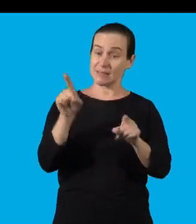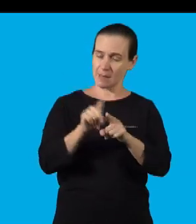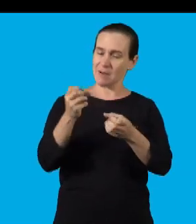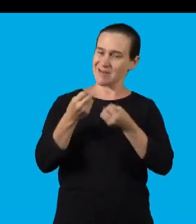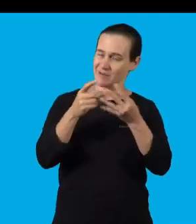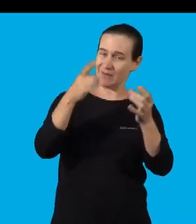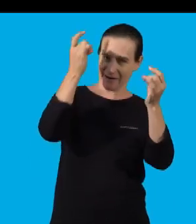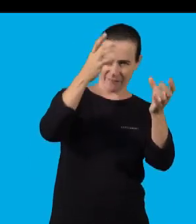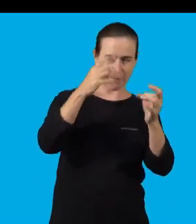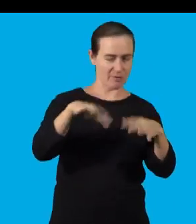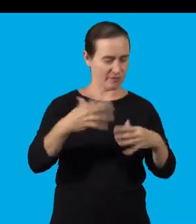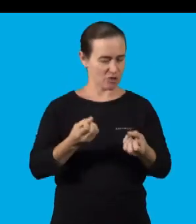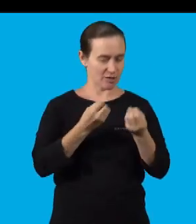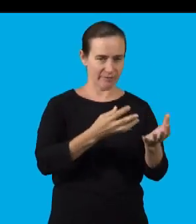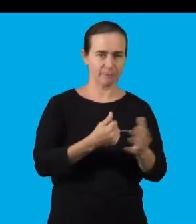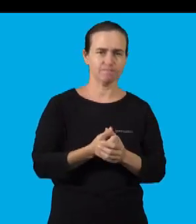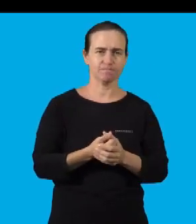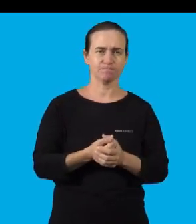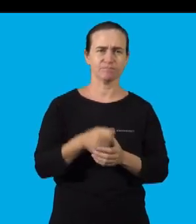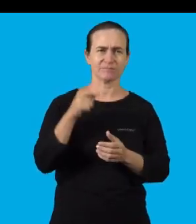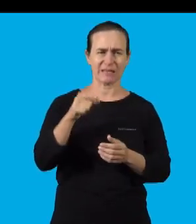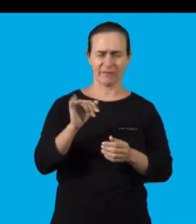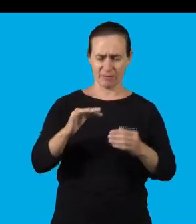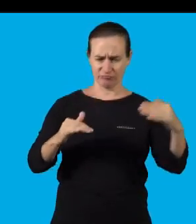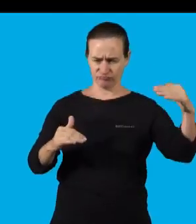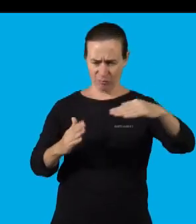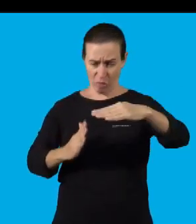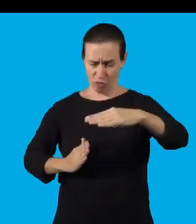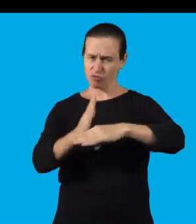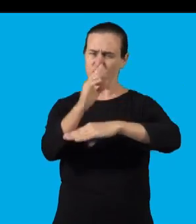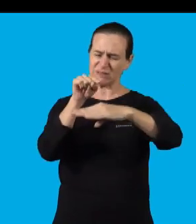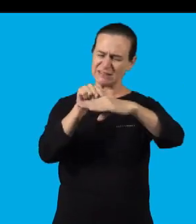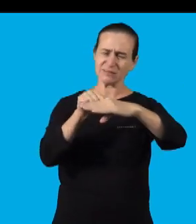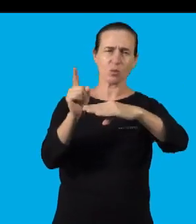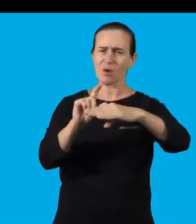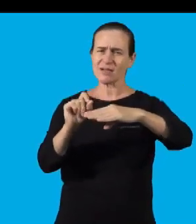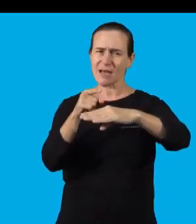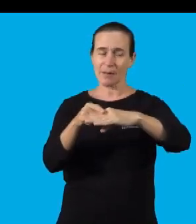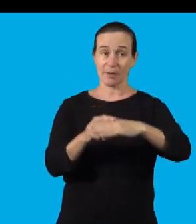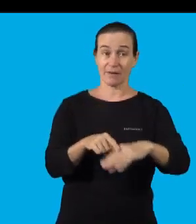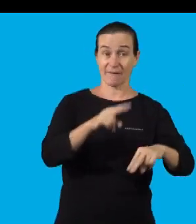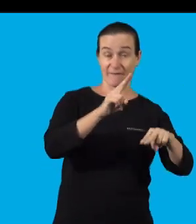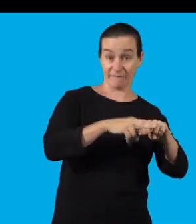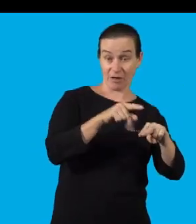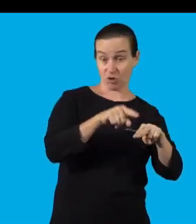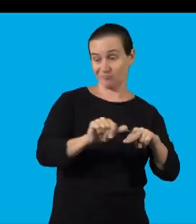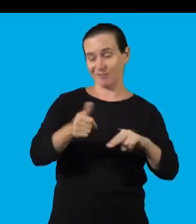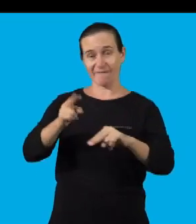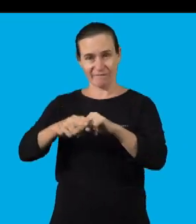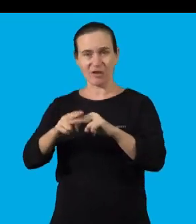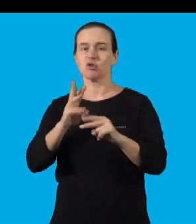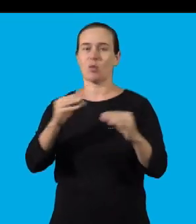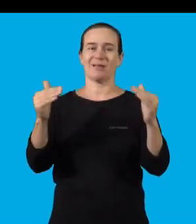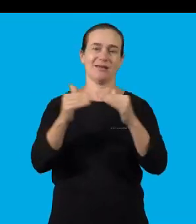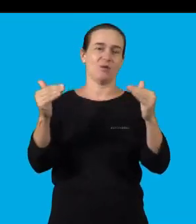was also given to us in our information. But what happens at a point of intersection? It means that those two functions there are